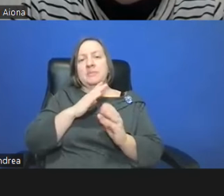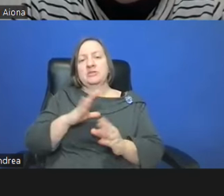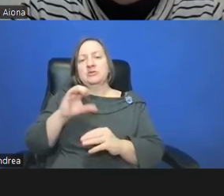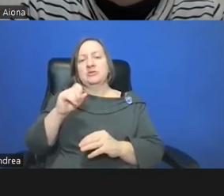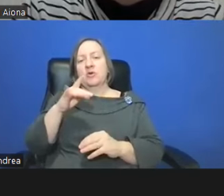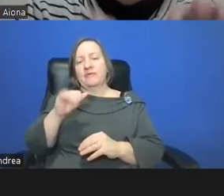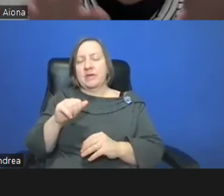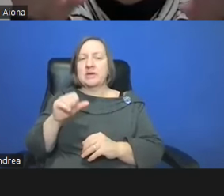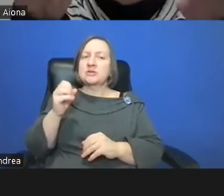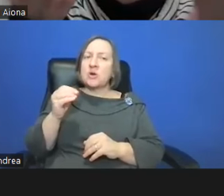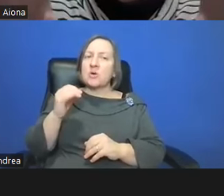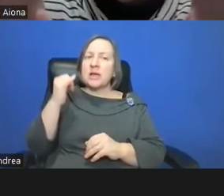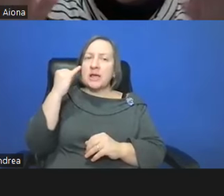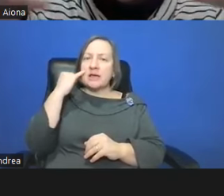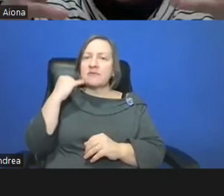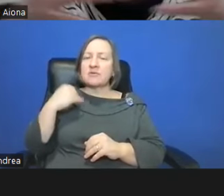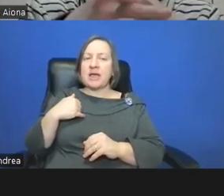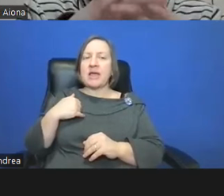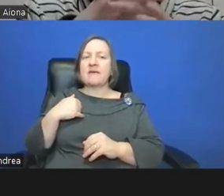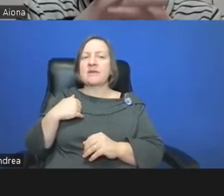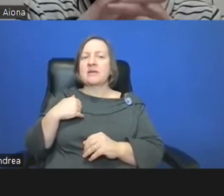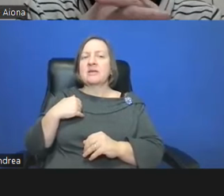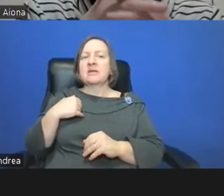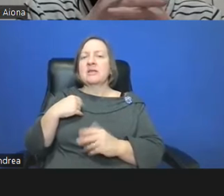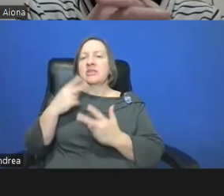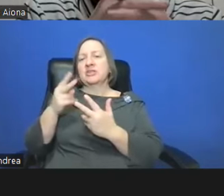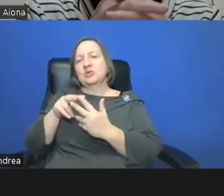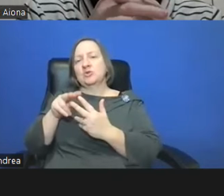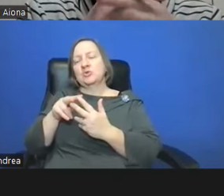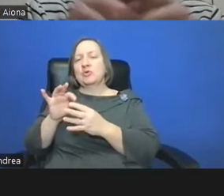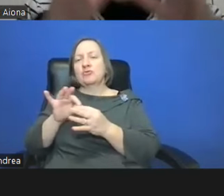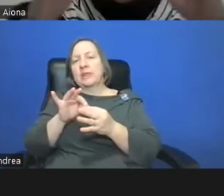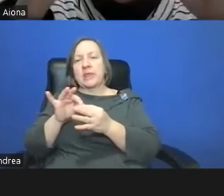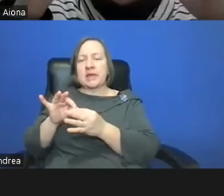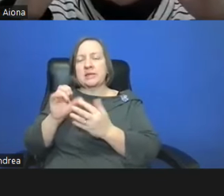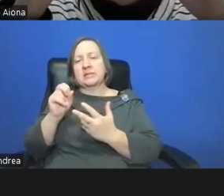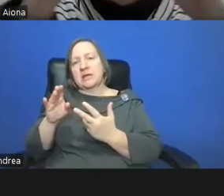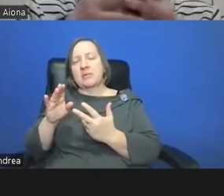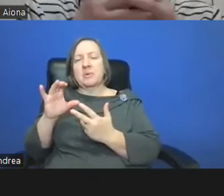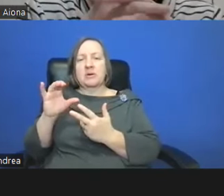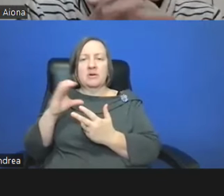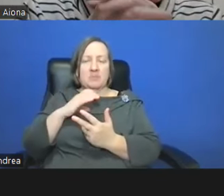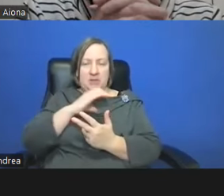So if you had these 2 interrelated subcommittees that